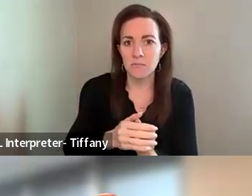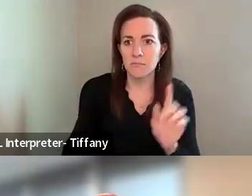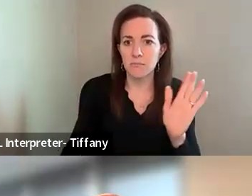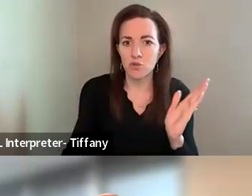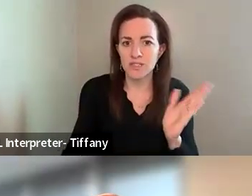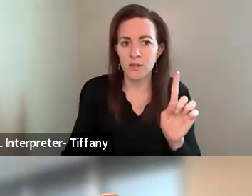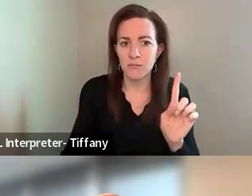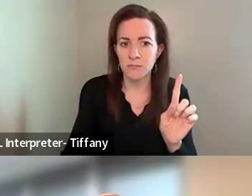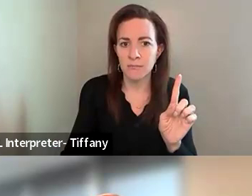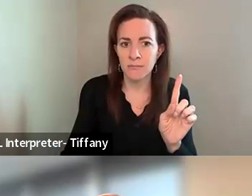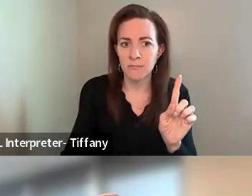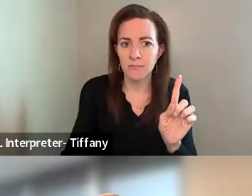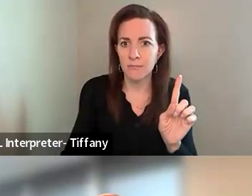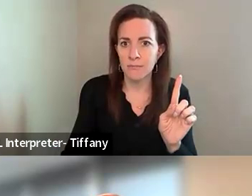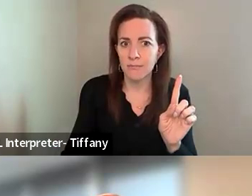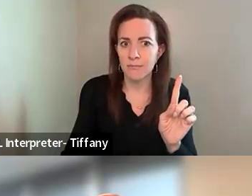presentation.